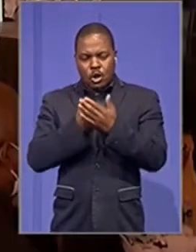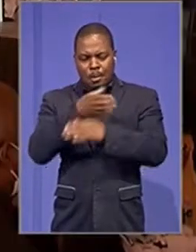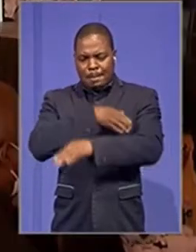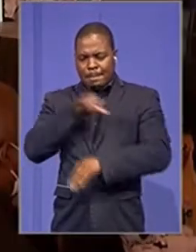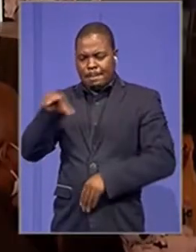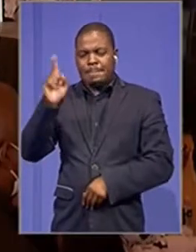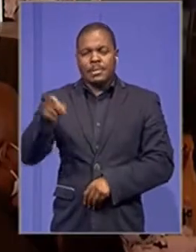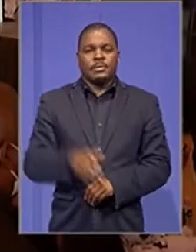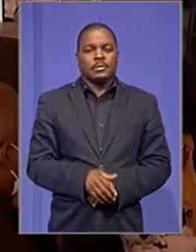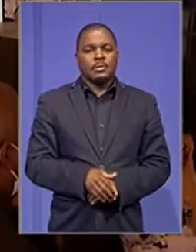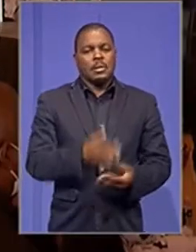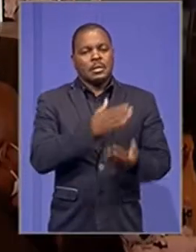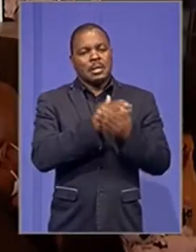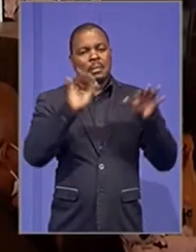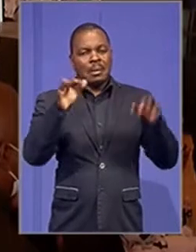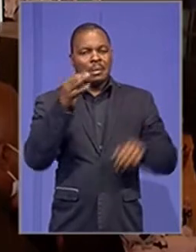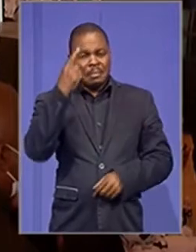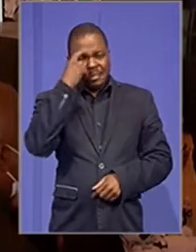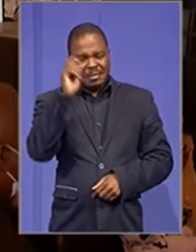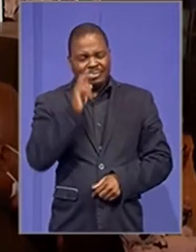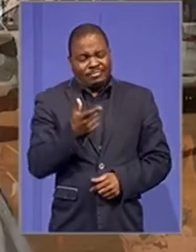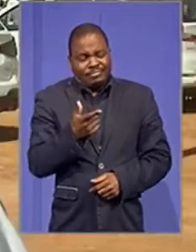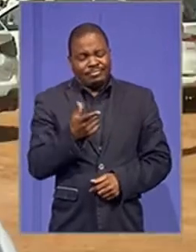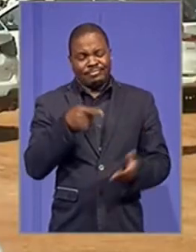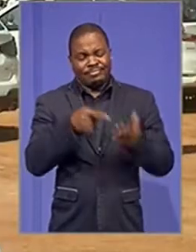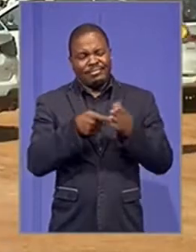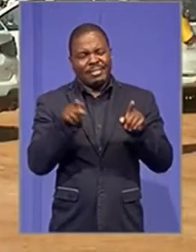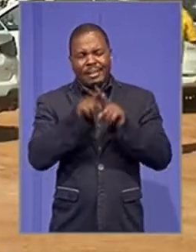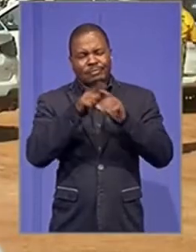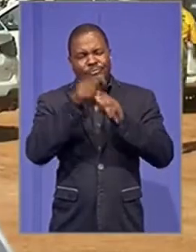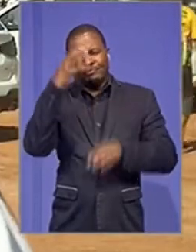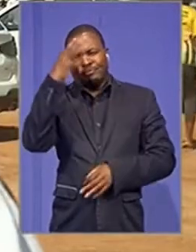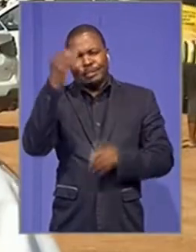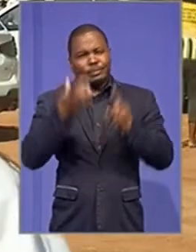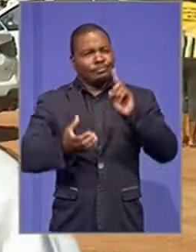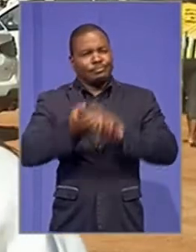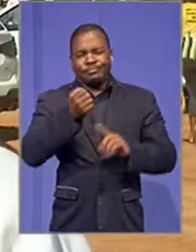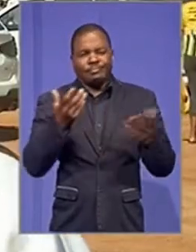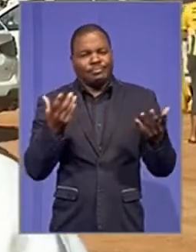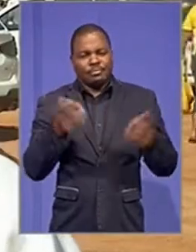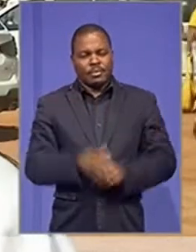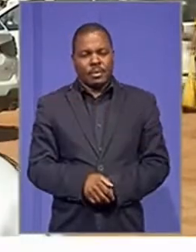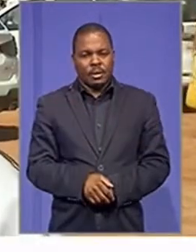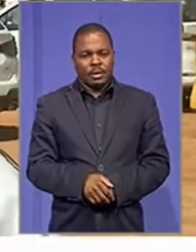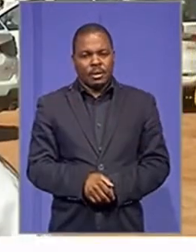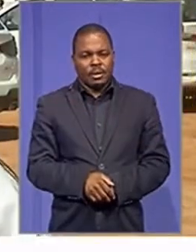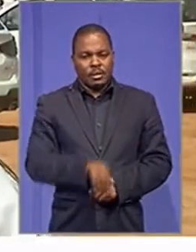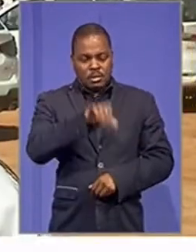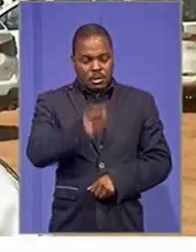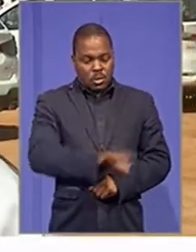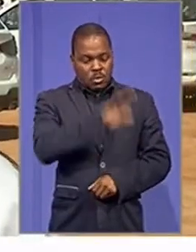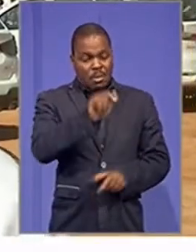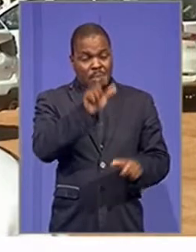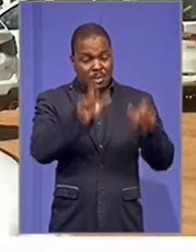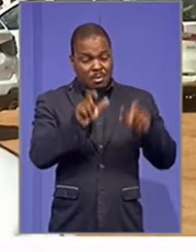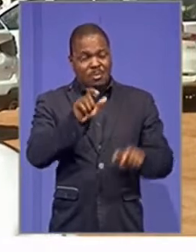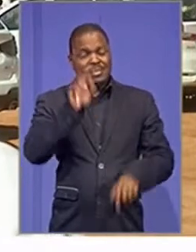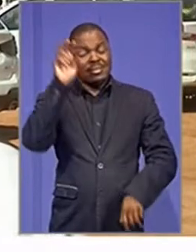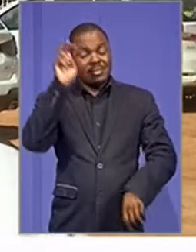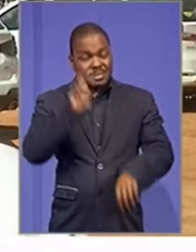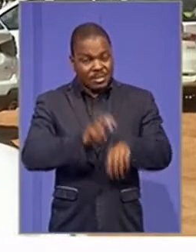ba dumela gore toro ye e sa le gole le go fihlelelwa. As a nation, we need to have conversations that